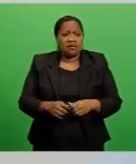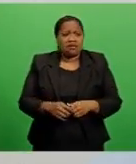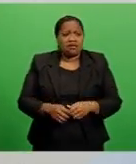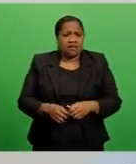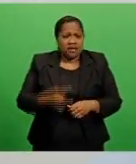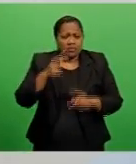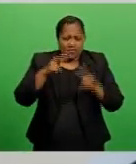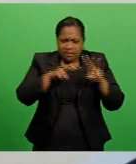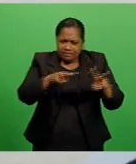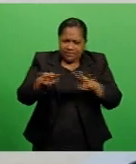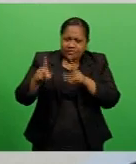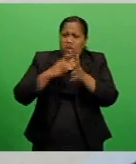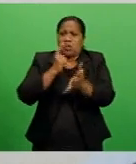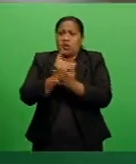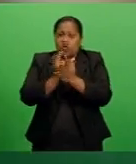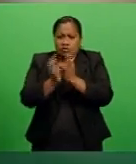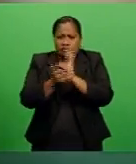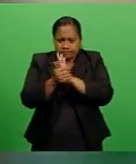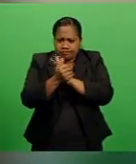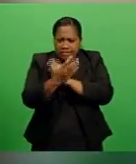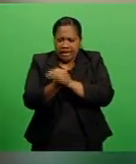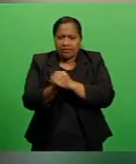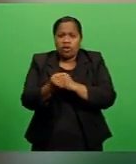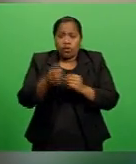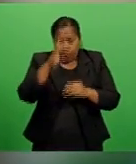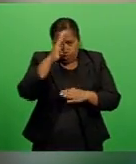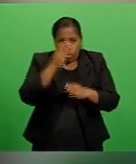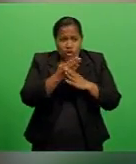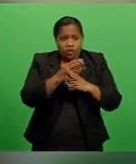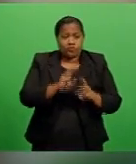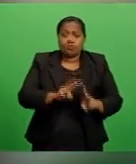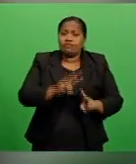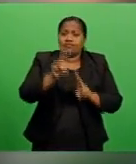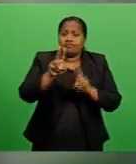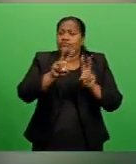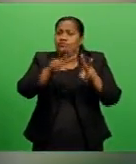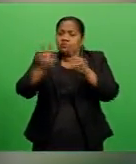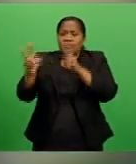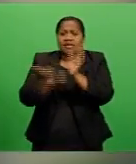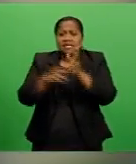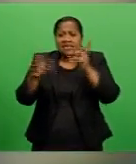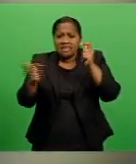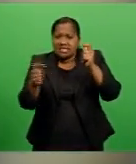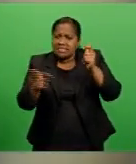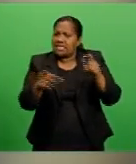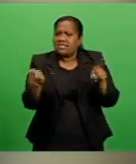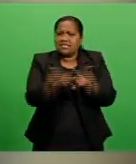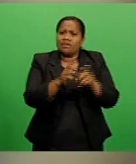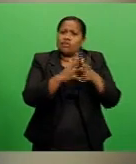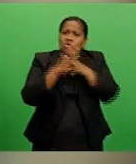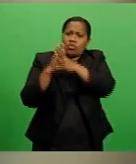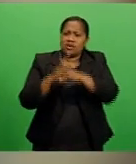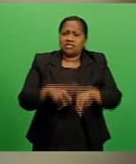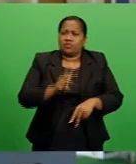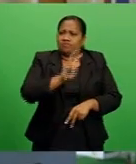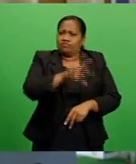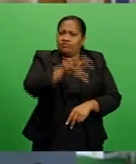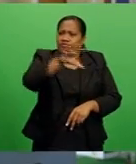talent there. We hope to move out to Naitasiri and eventually branch right out to the west and then over to